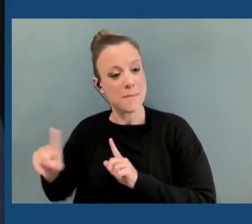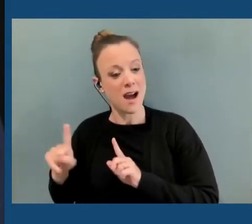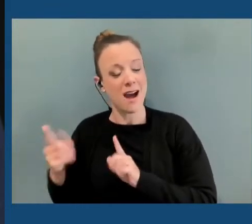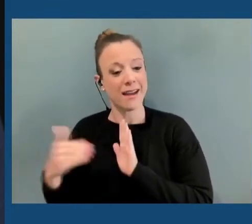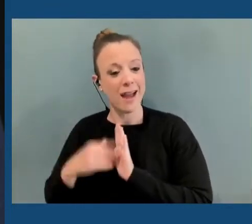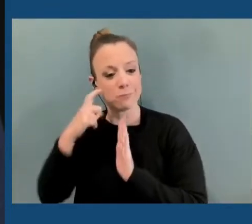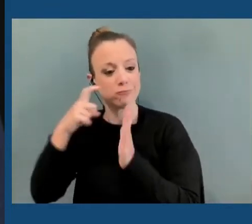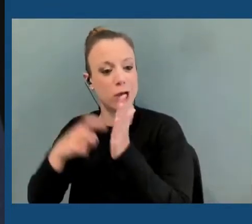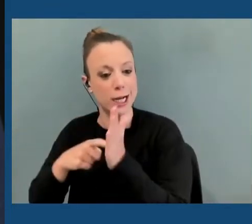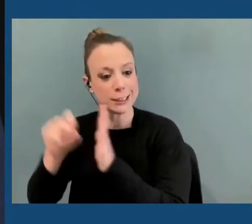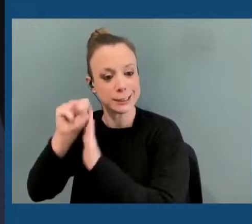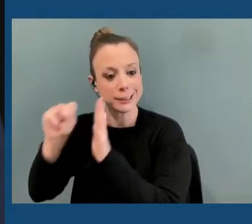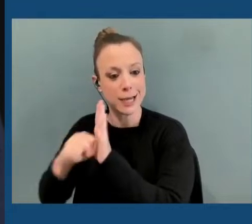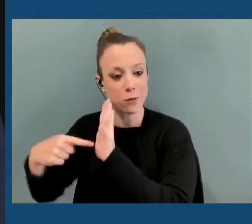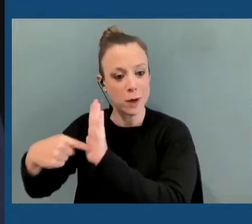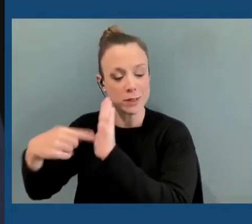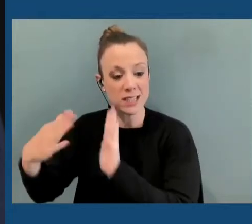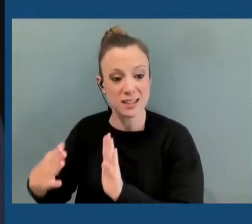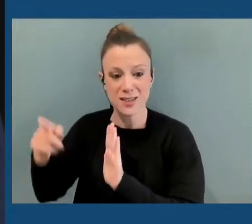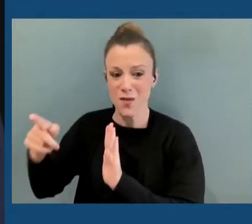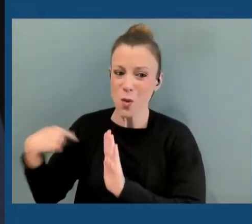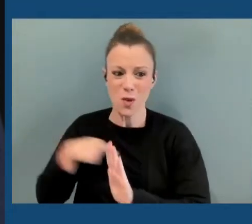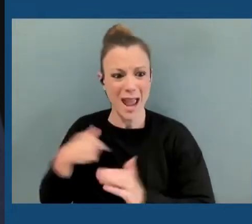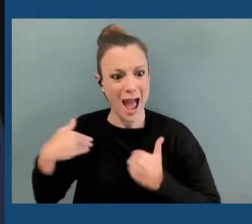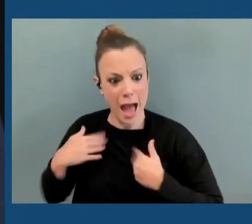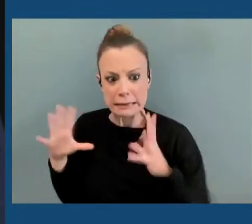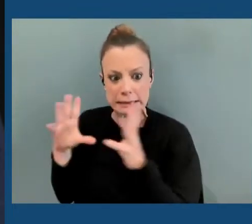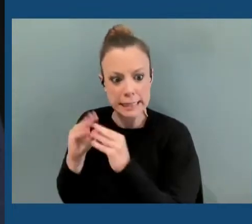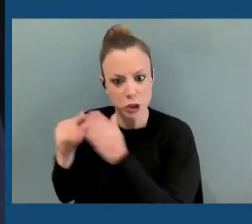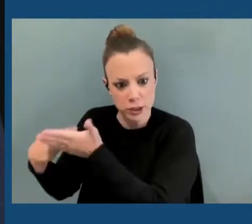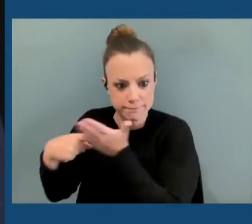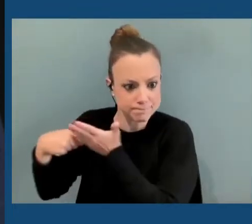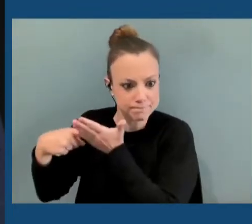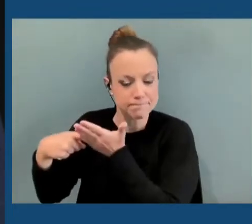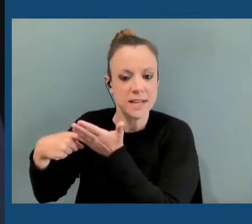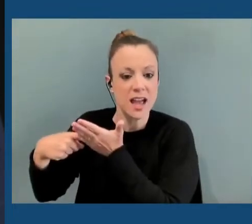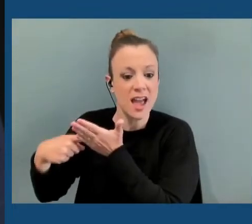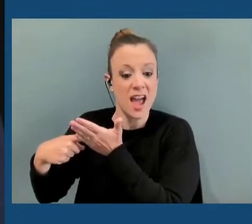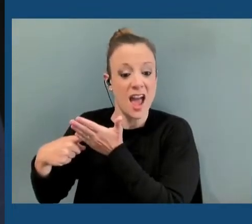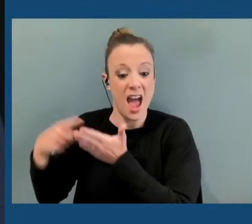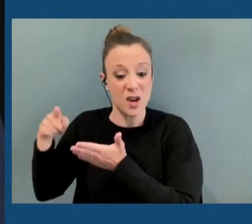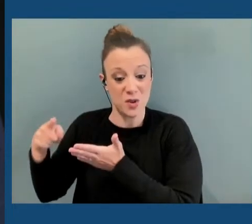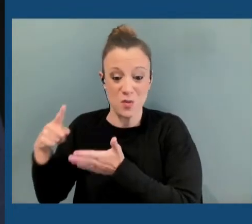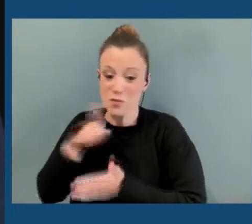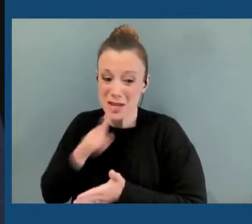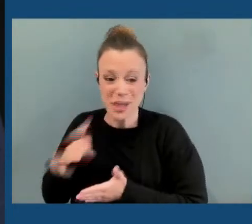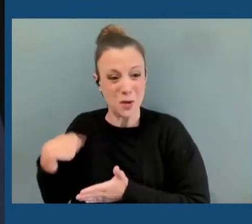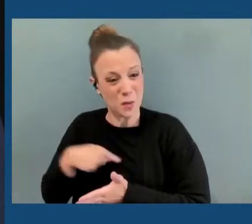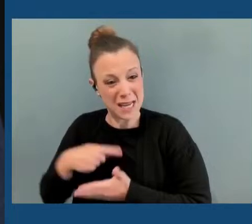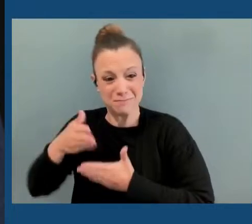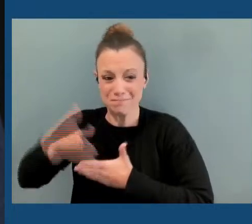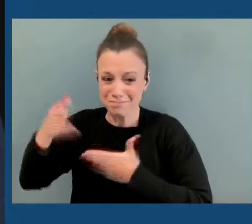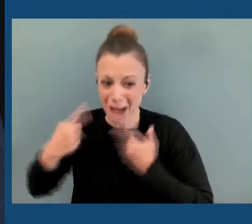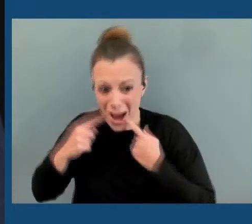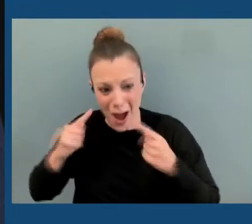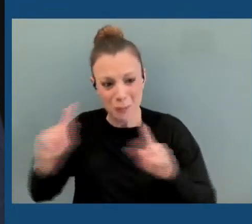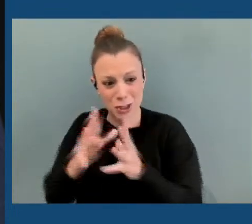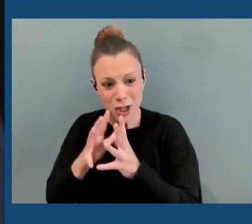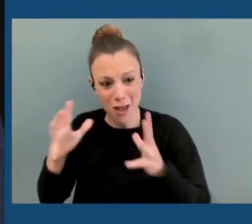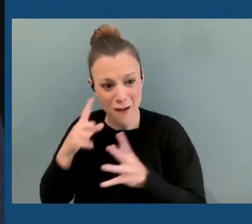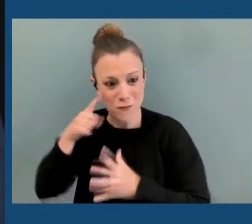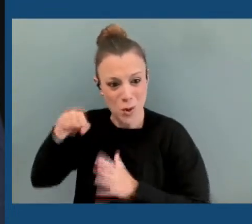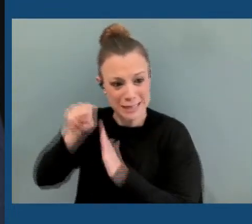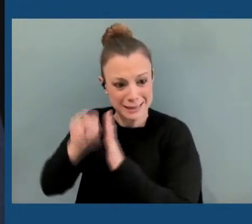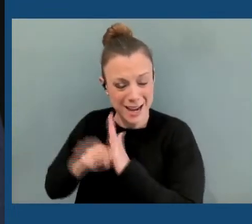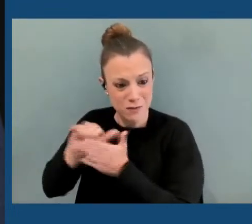session, tremendous accomplishments for the people of the state of New York, and a governor does not do it alone. It is in partnership with the